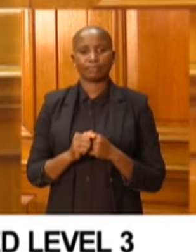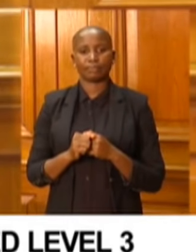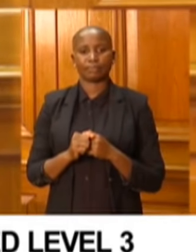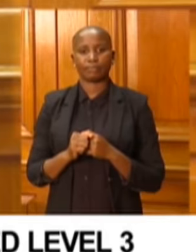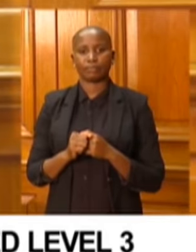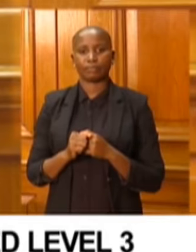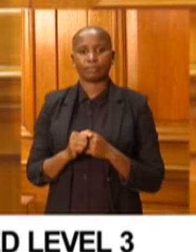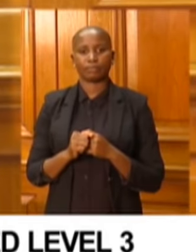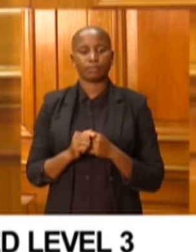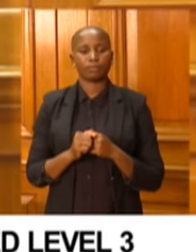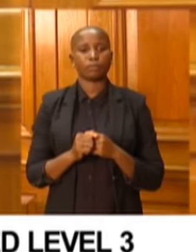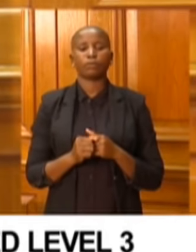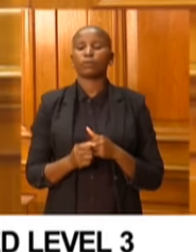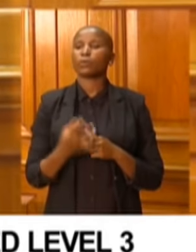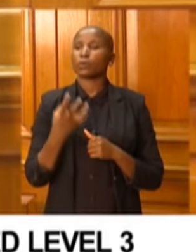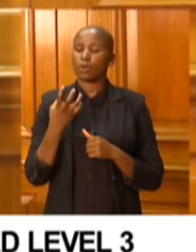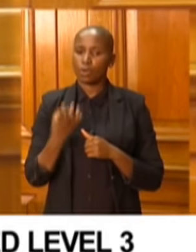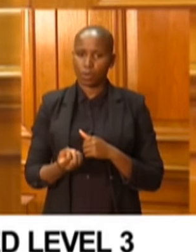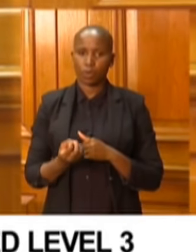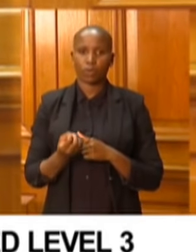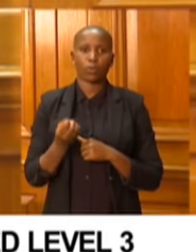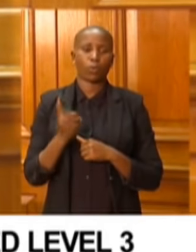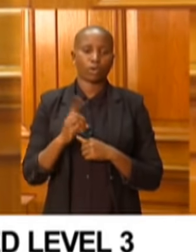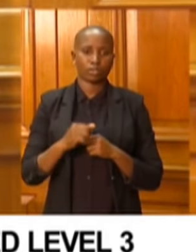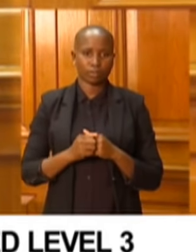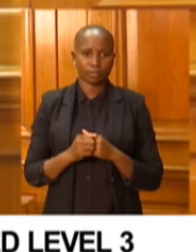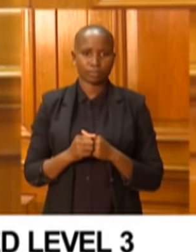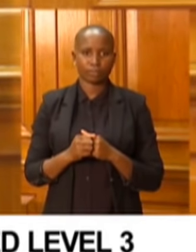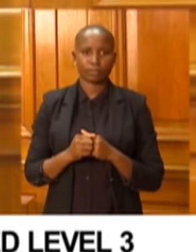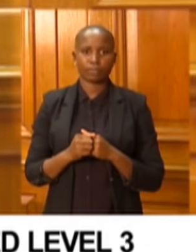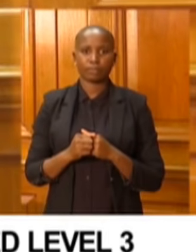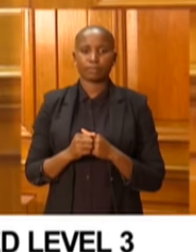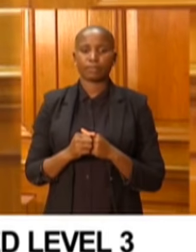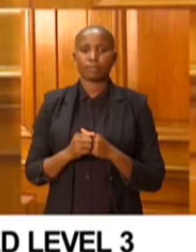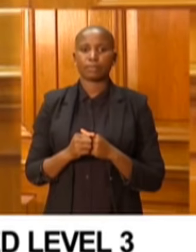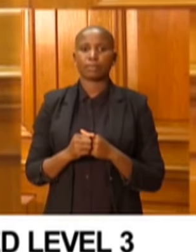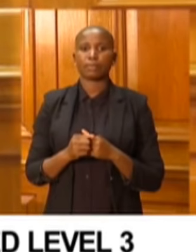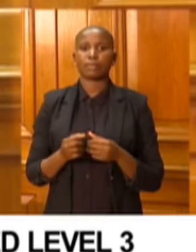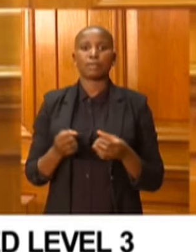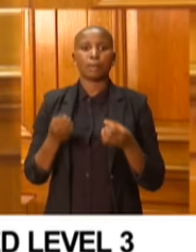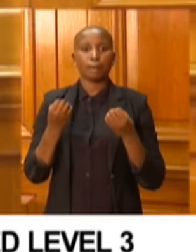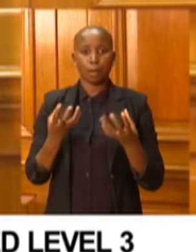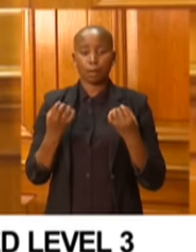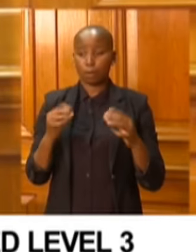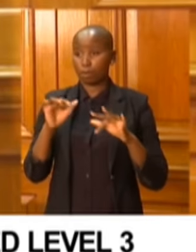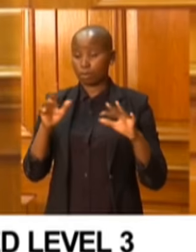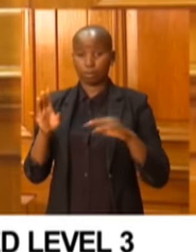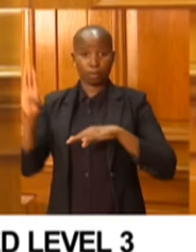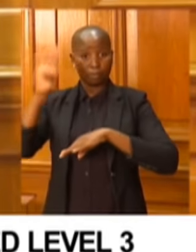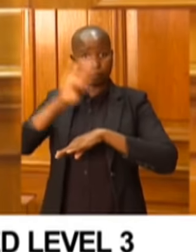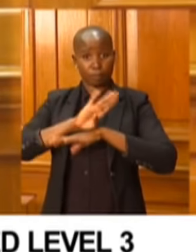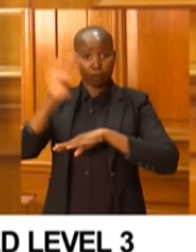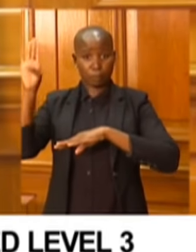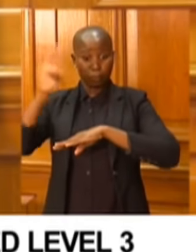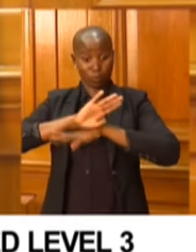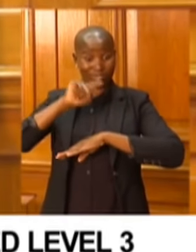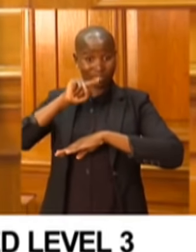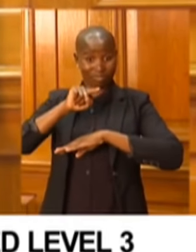the huge congestion at many of our land border posts. This